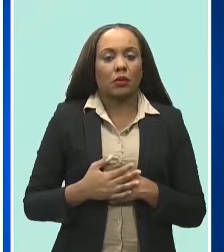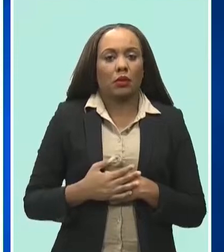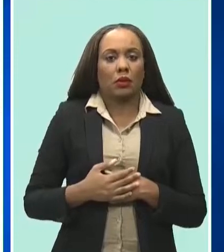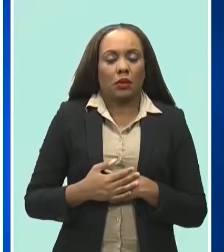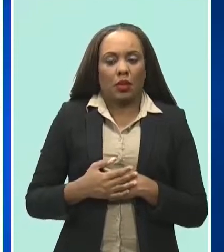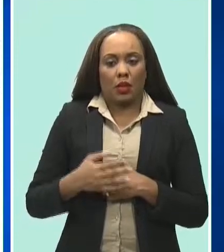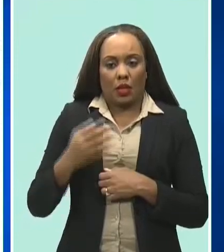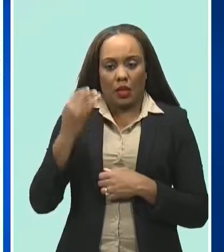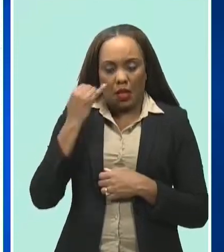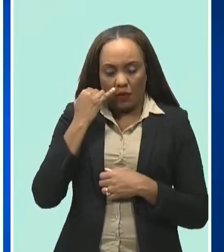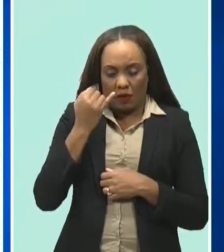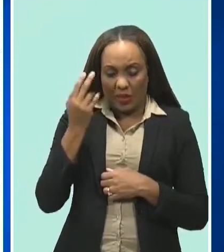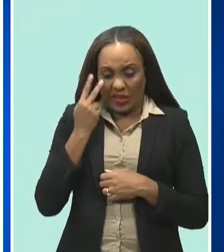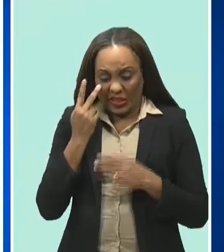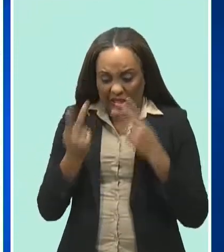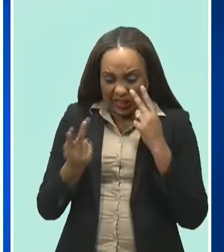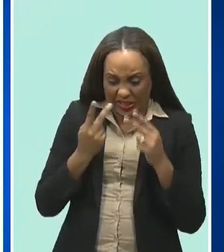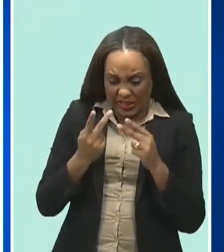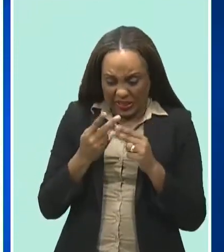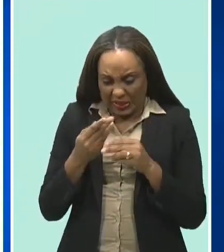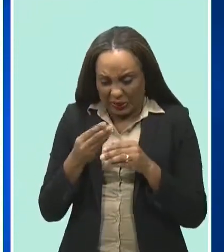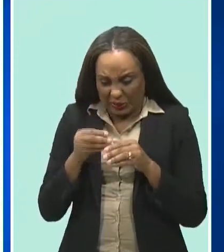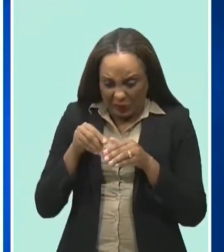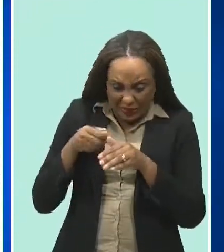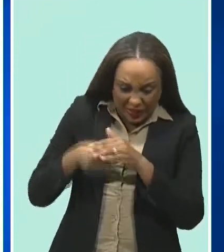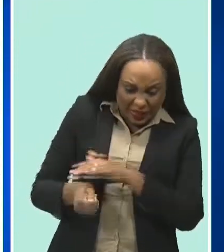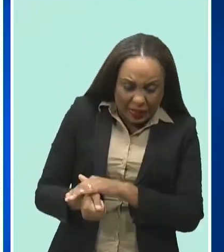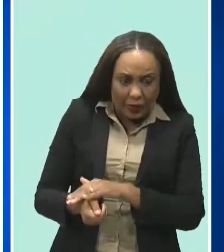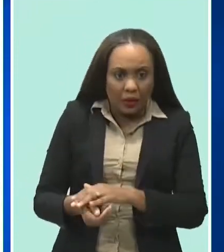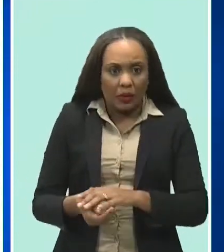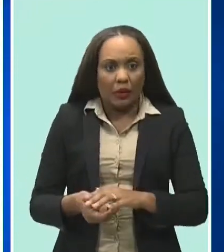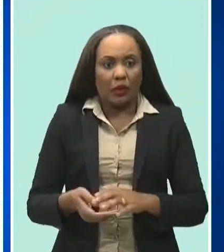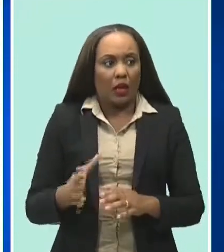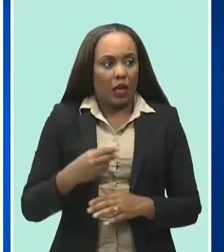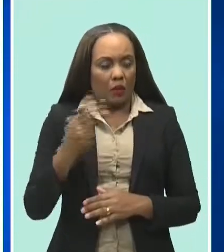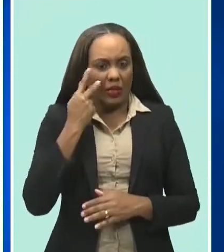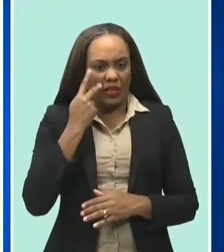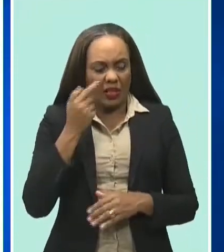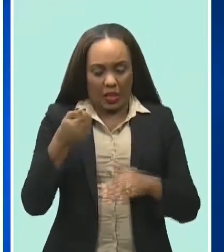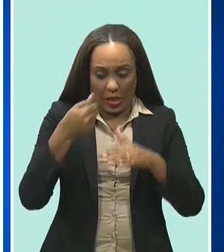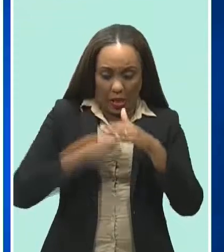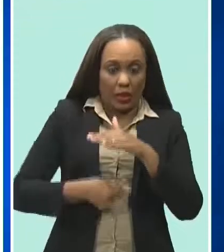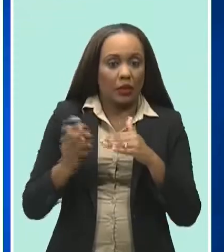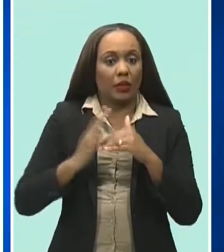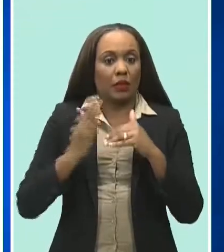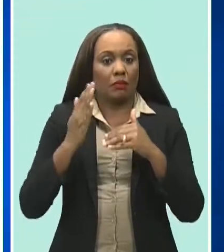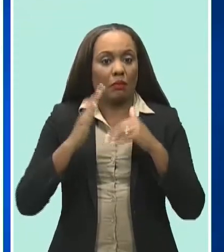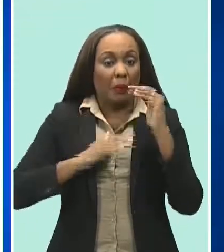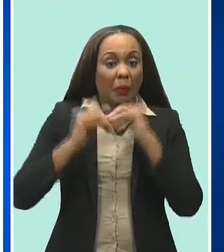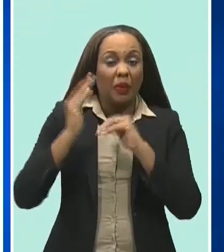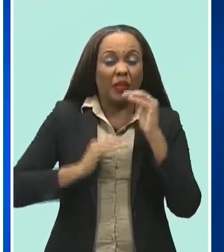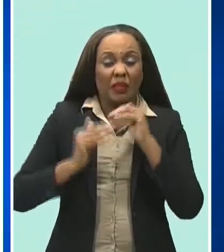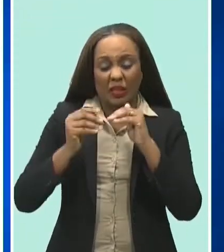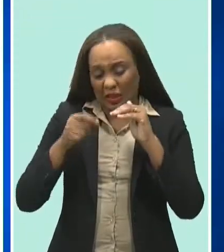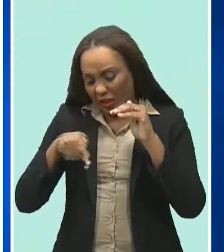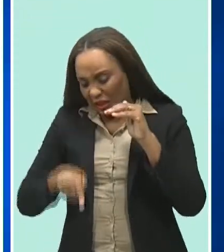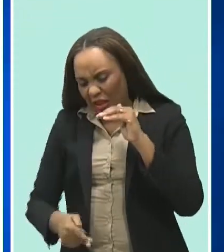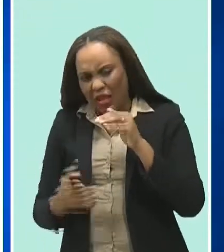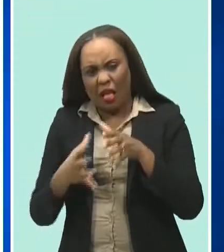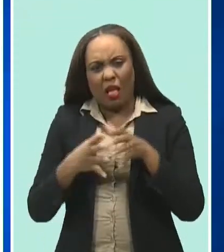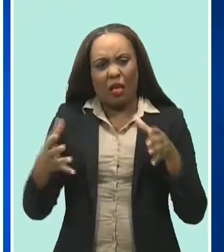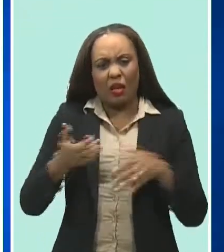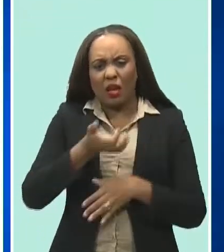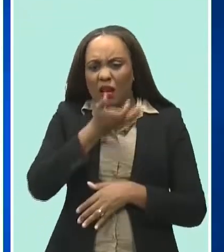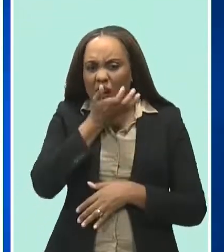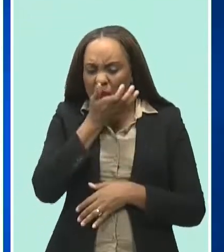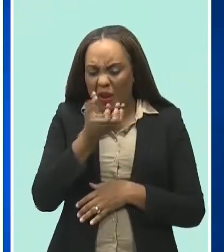spaces for them to breed, and we accept that underneath some of the prefab buildings, you have a lot of garbage that is